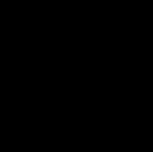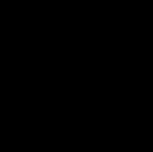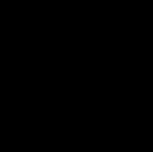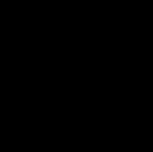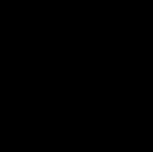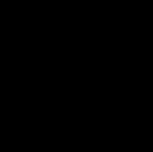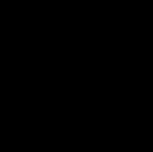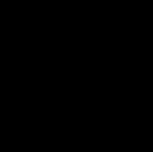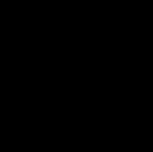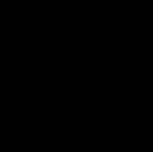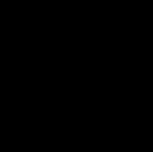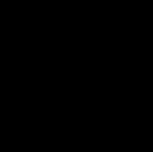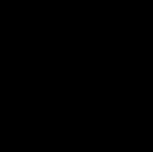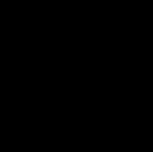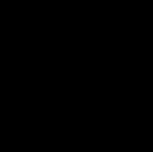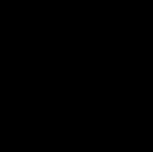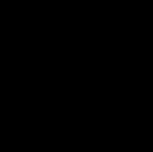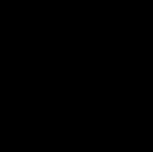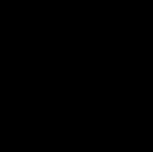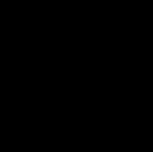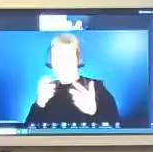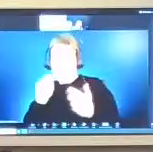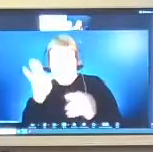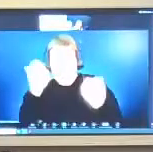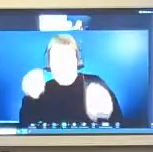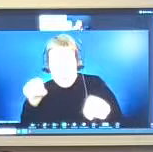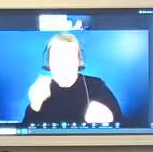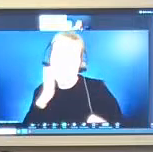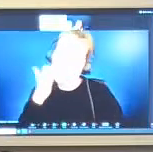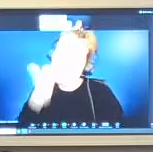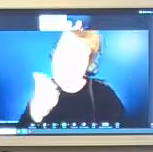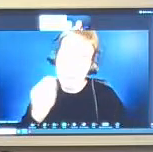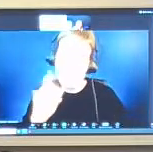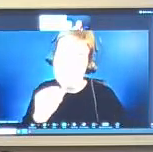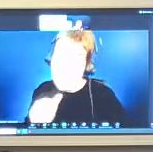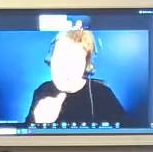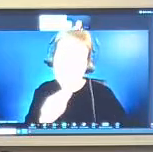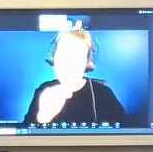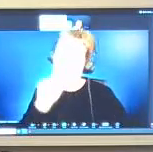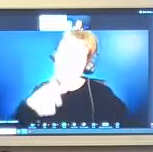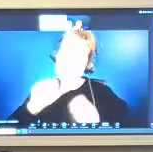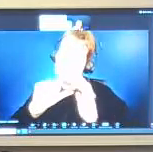are not would be there if we could. Okay.